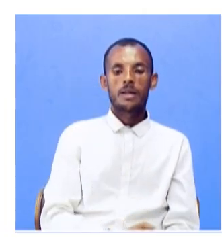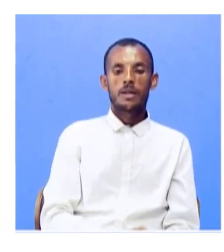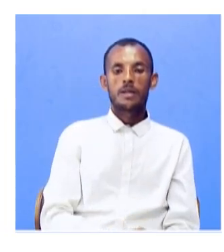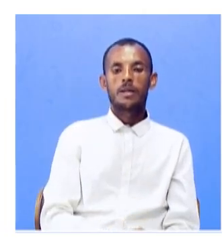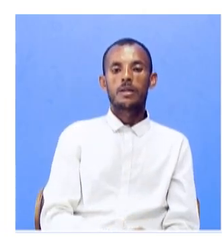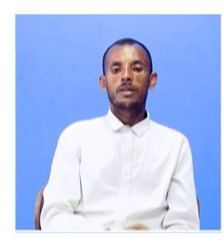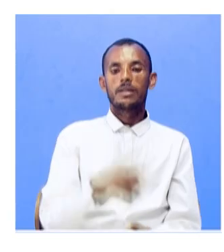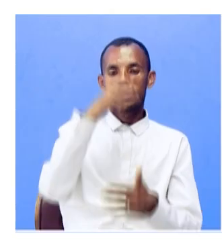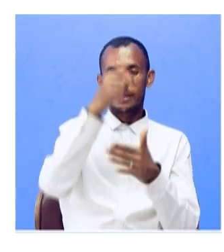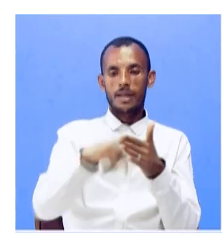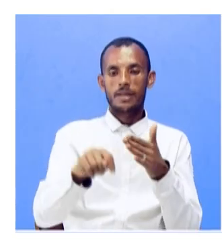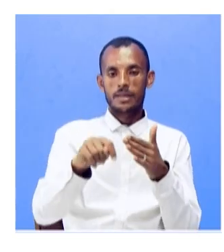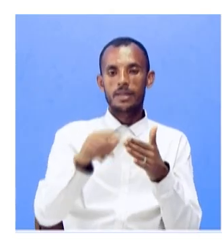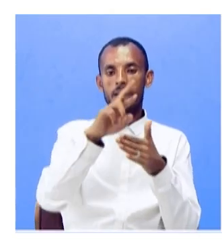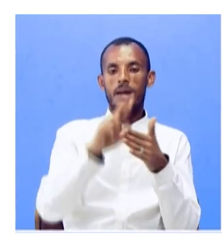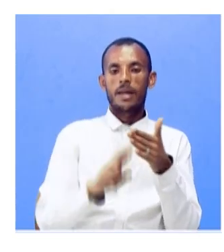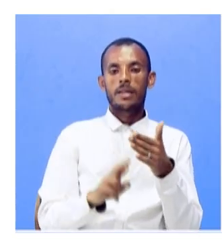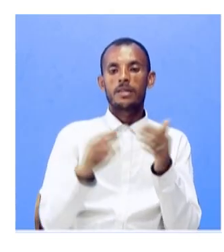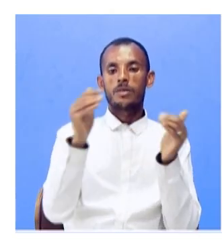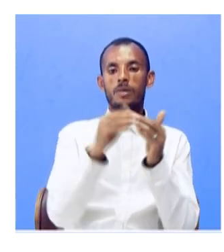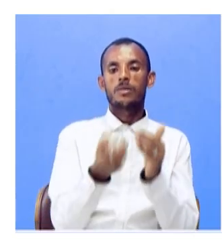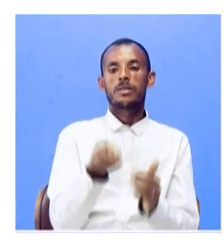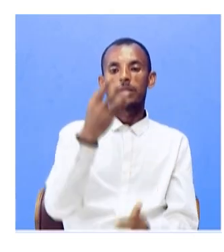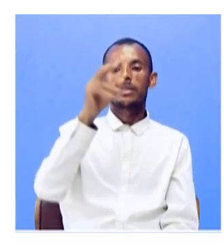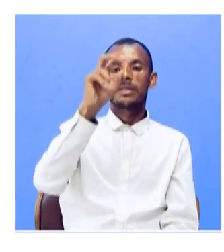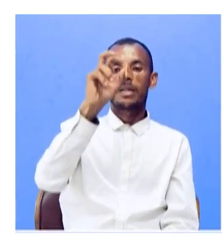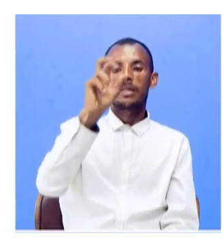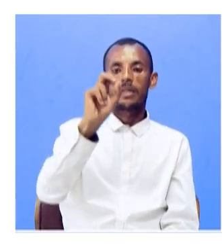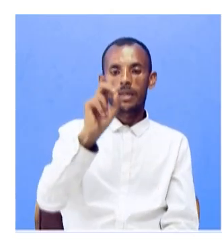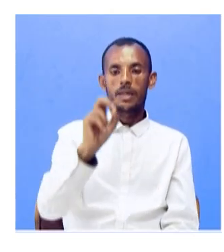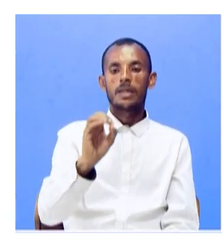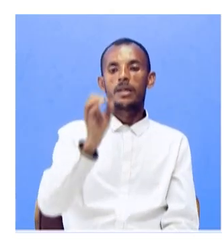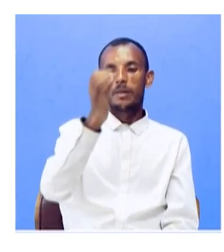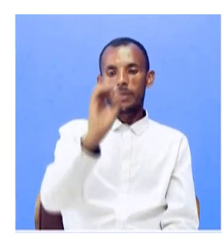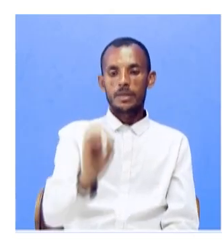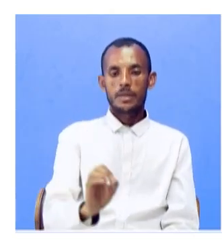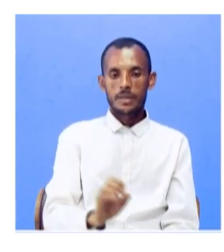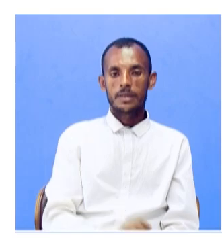the tax rate for this interval is 30%.